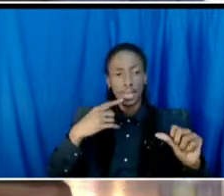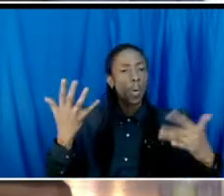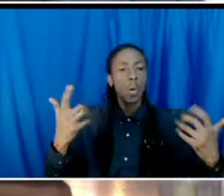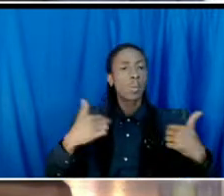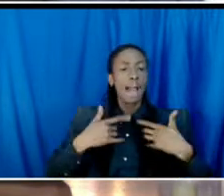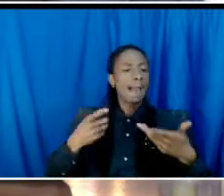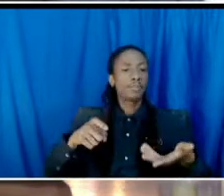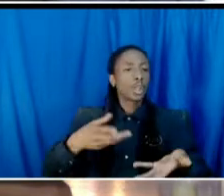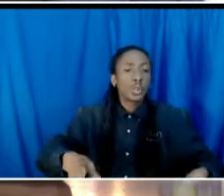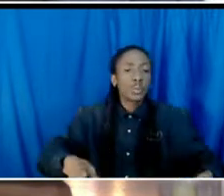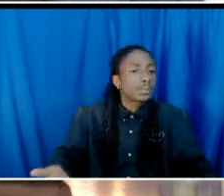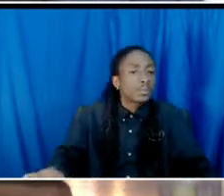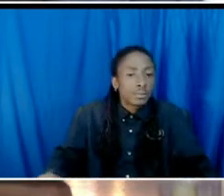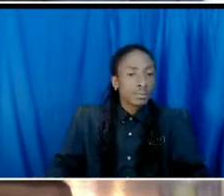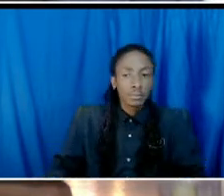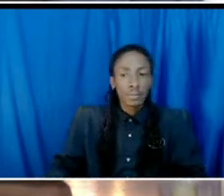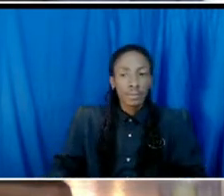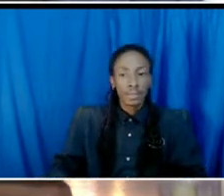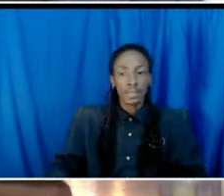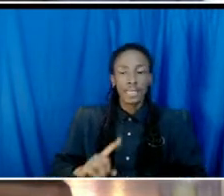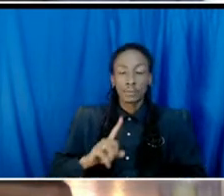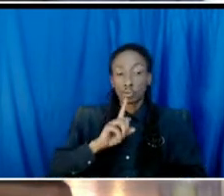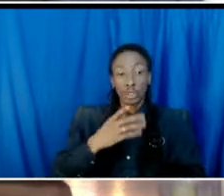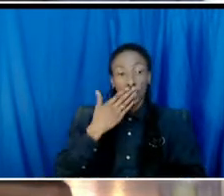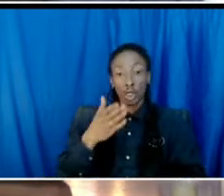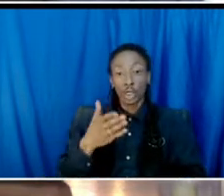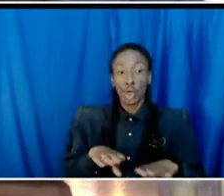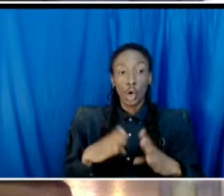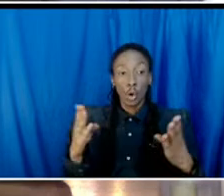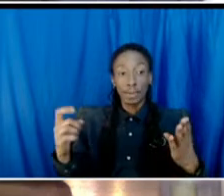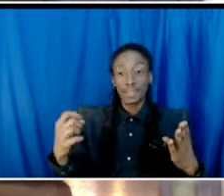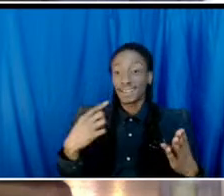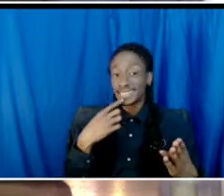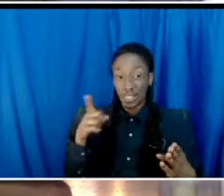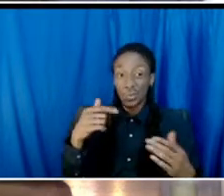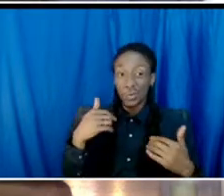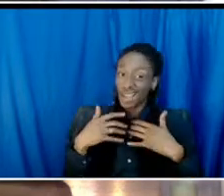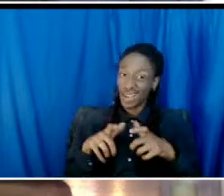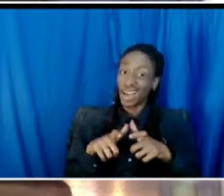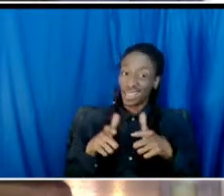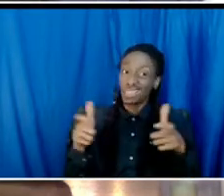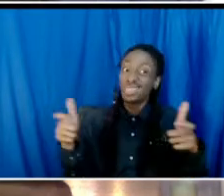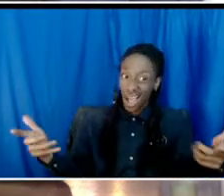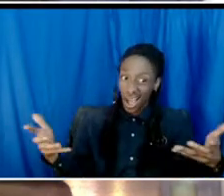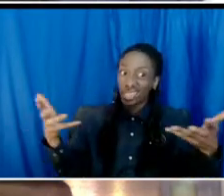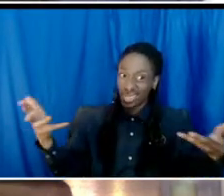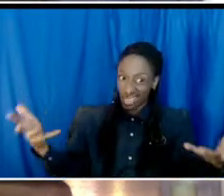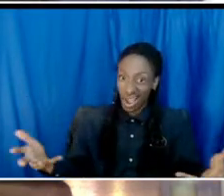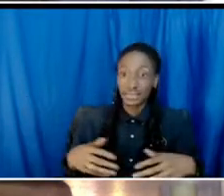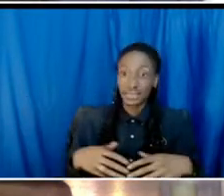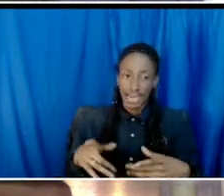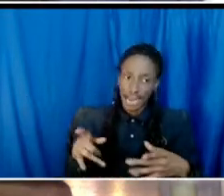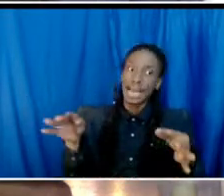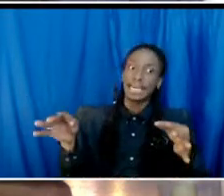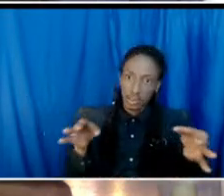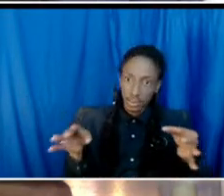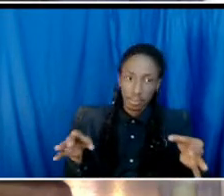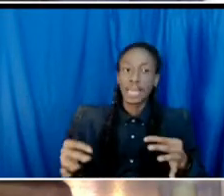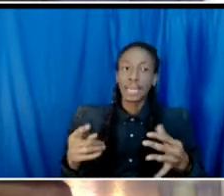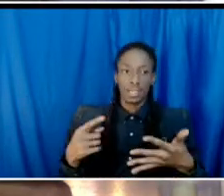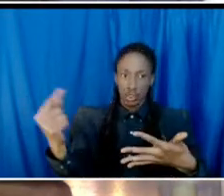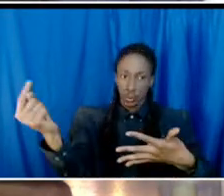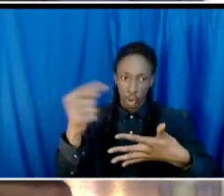And it was actually a good opening because I said, Mr. President, you have a great deal to lose. And I began to explain to him what he had to